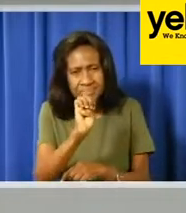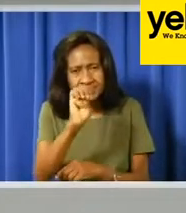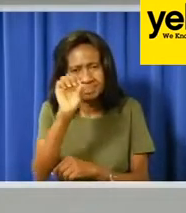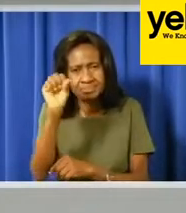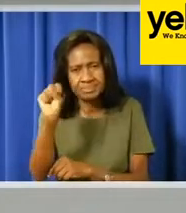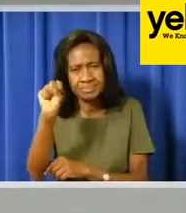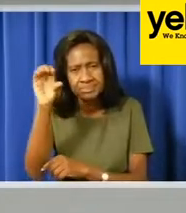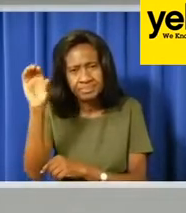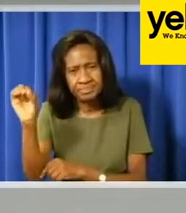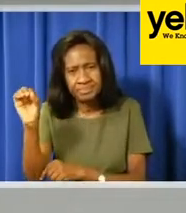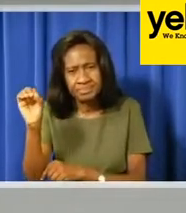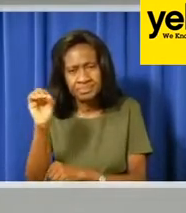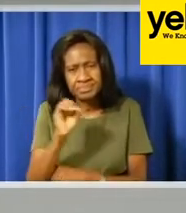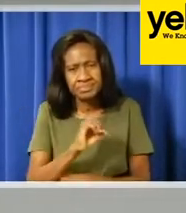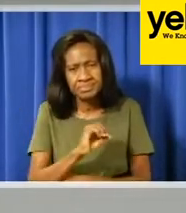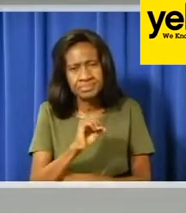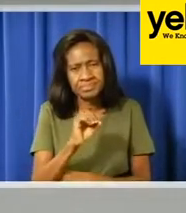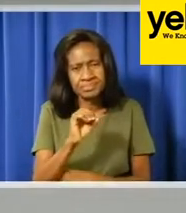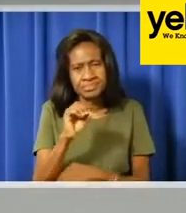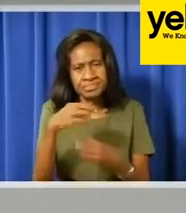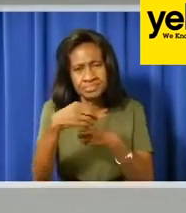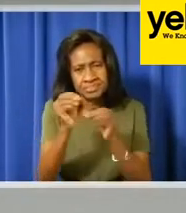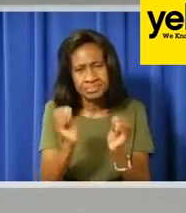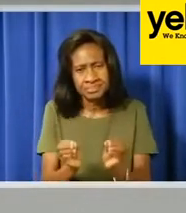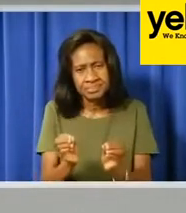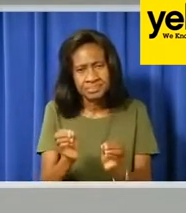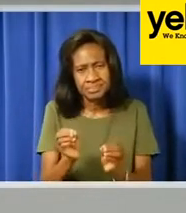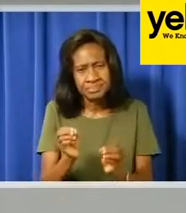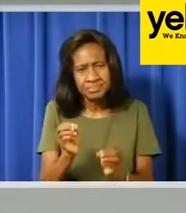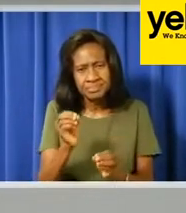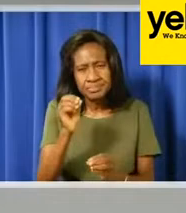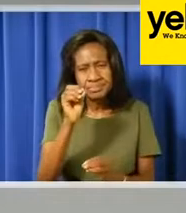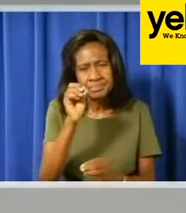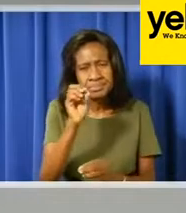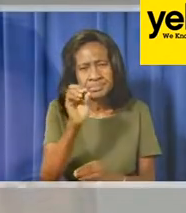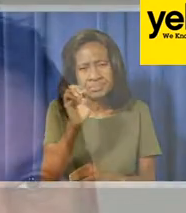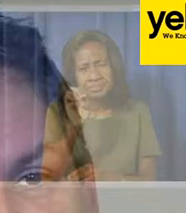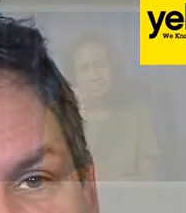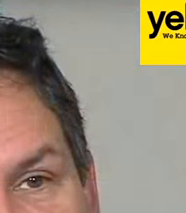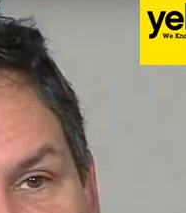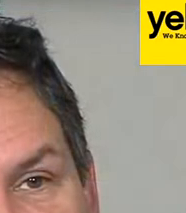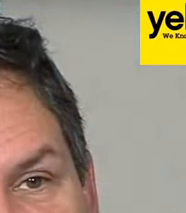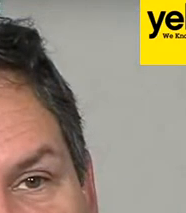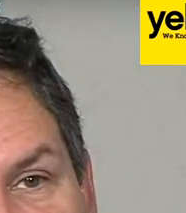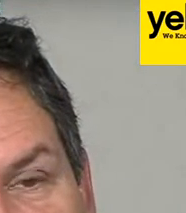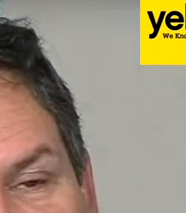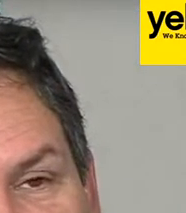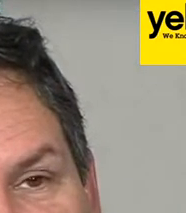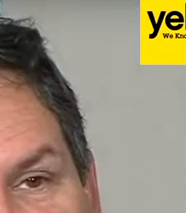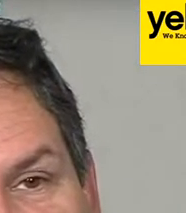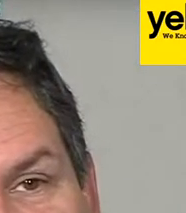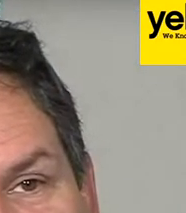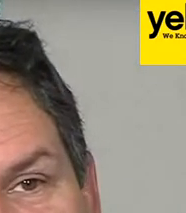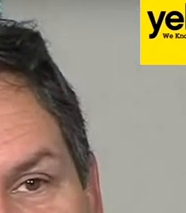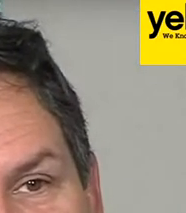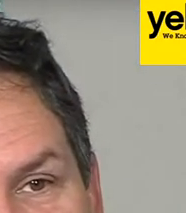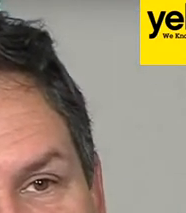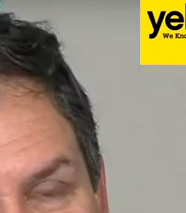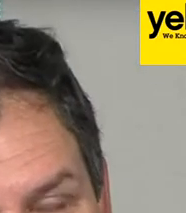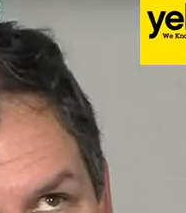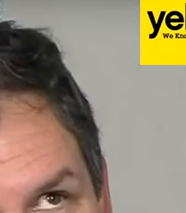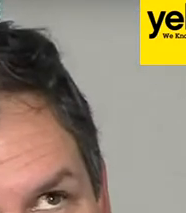Office. The one is just the 71,000 is just the upper range, and the